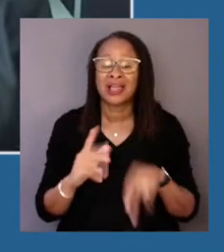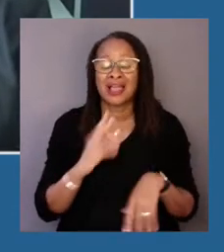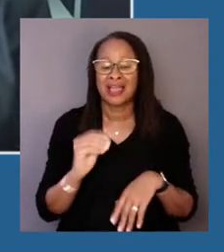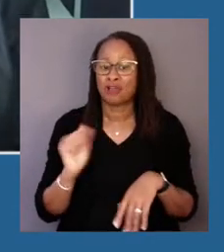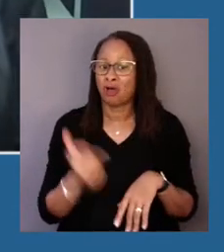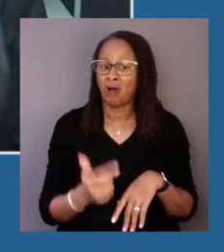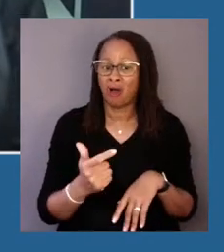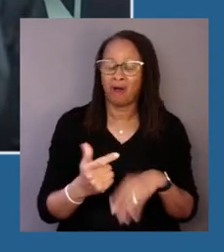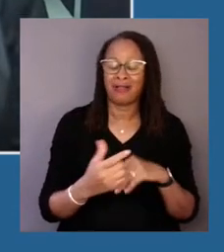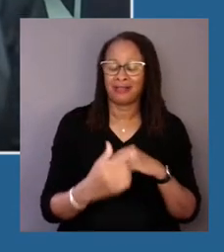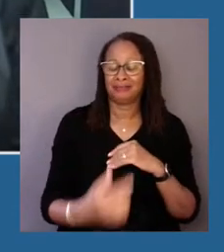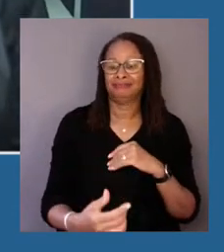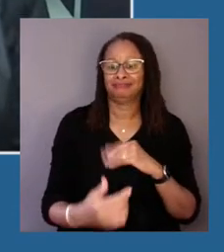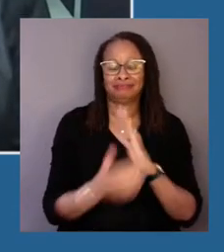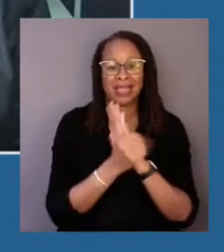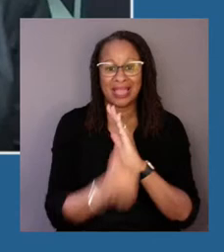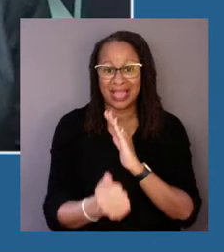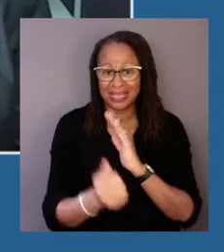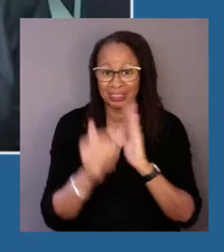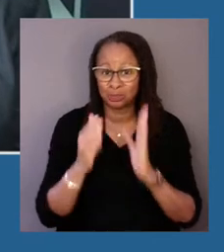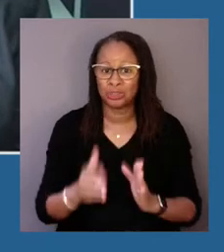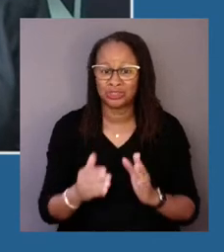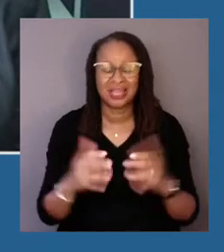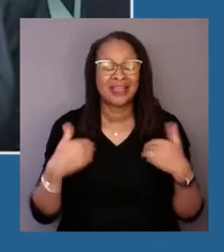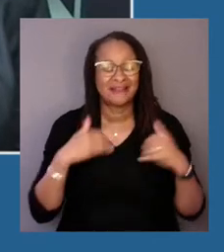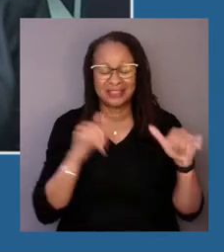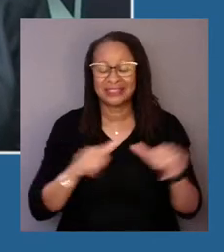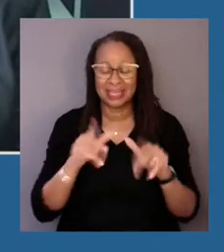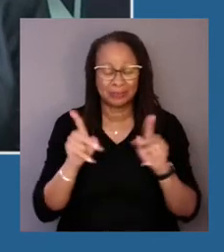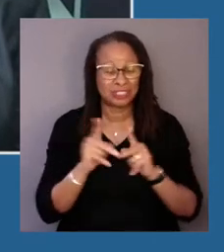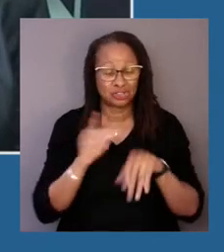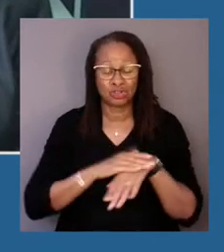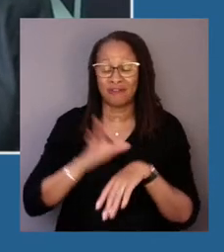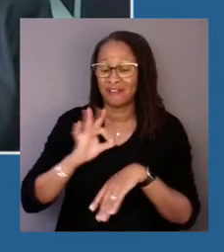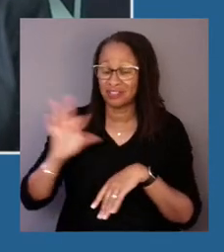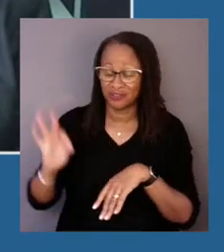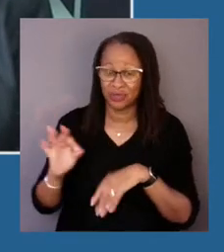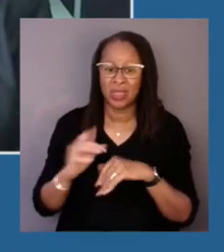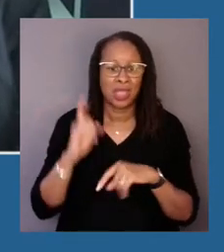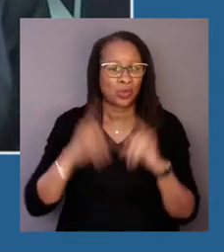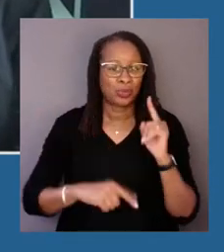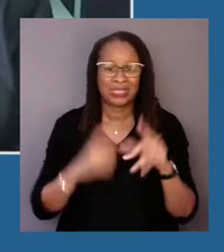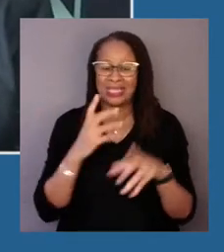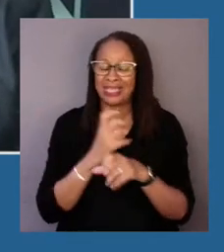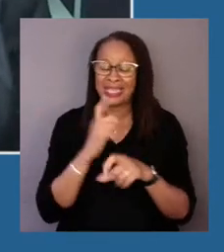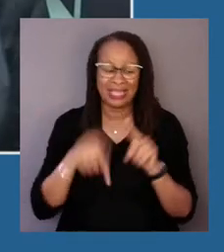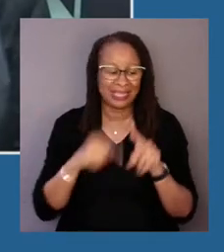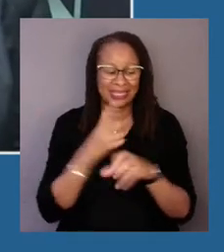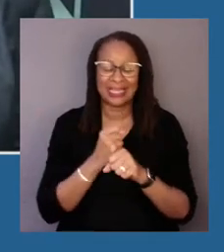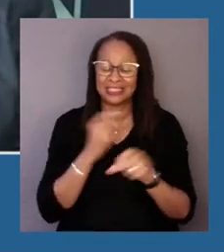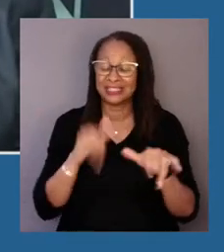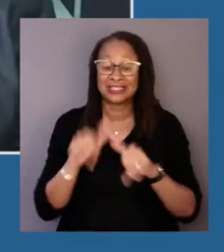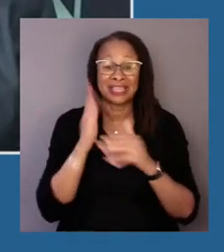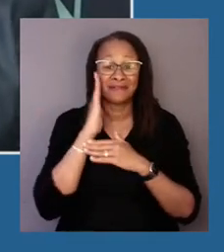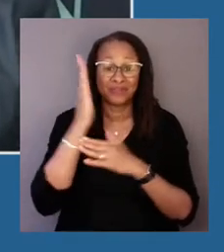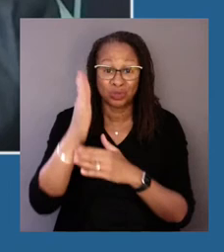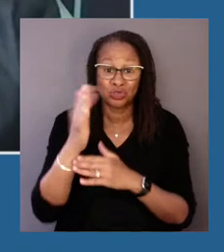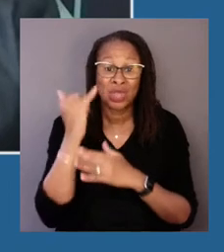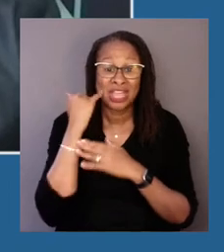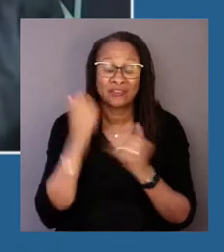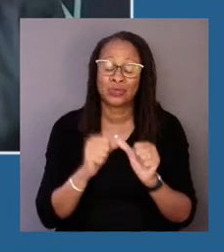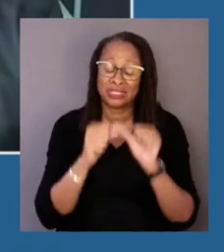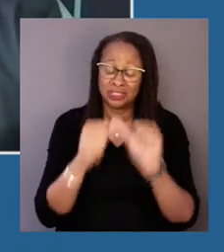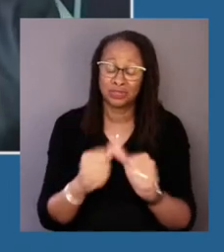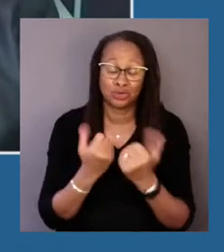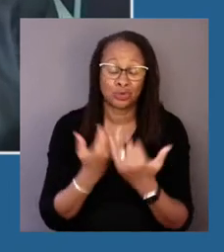on fossil fuel combustion take the same position. We cannot get to a safe future if we continue to burn fossil fuels. And then finally,